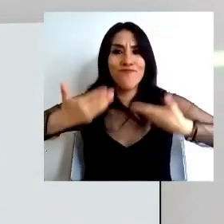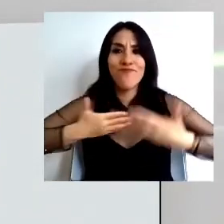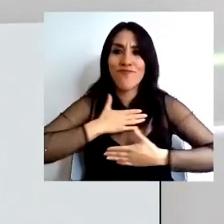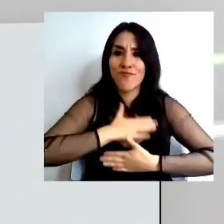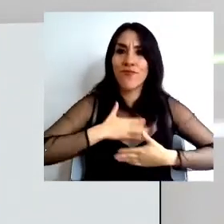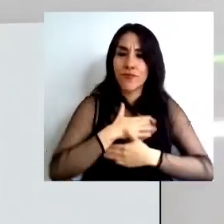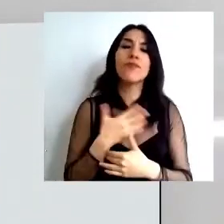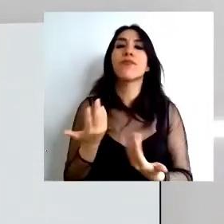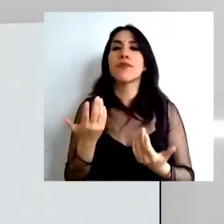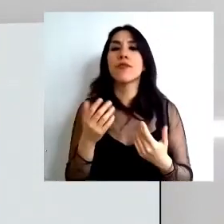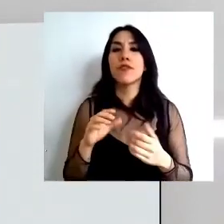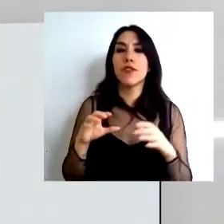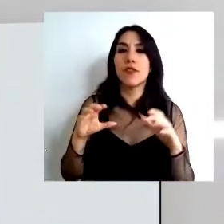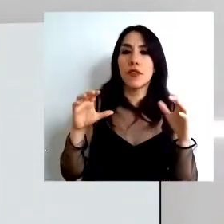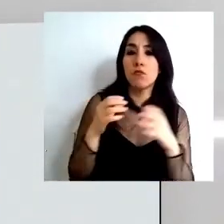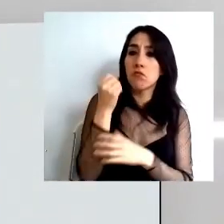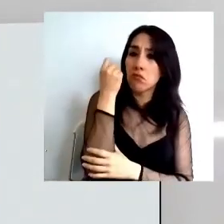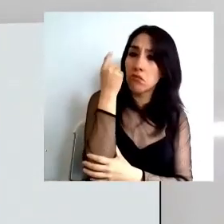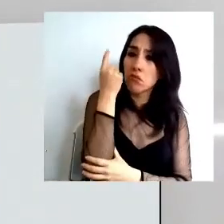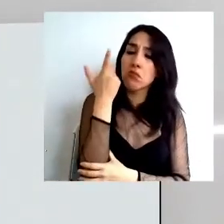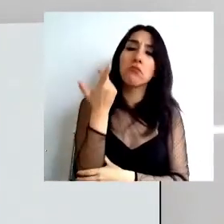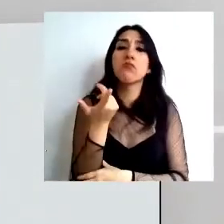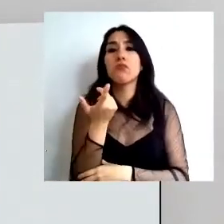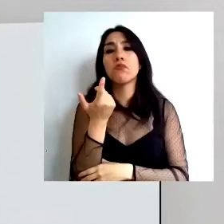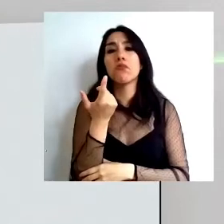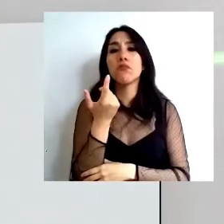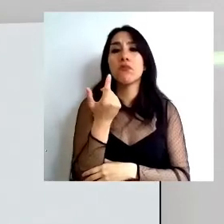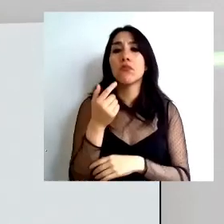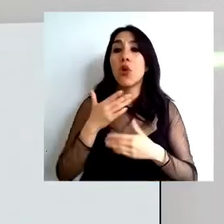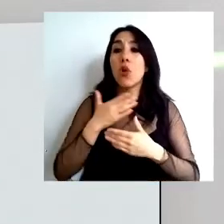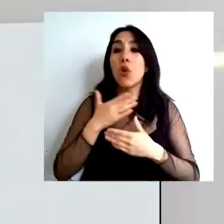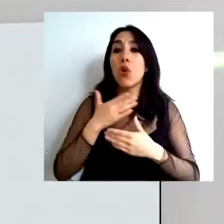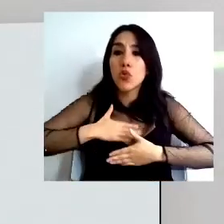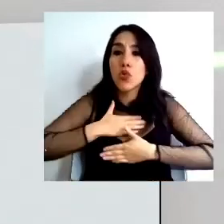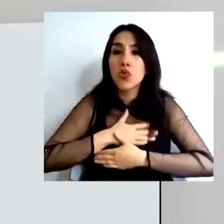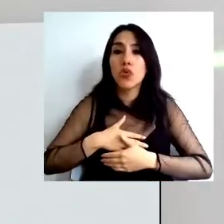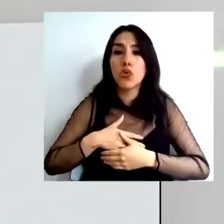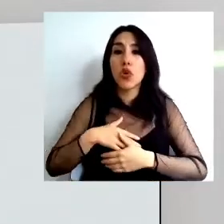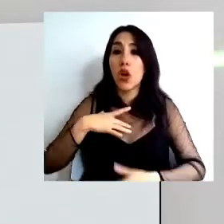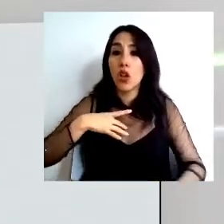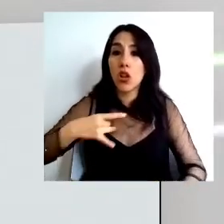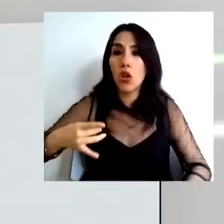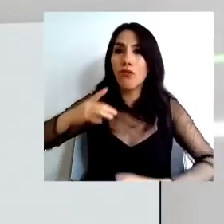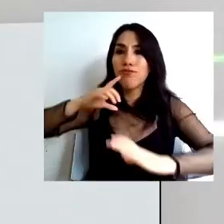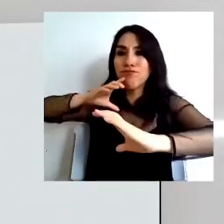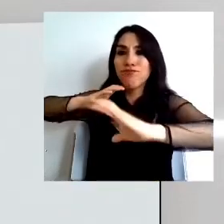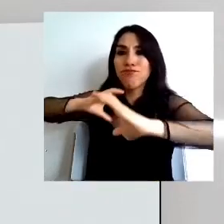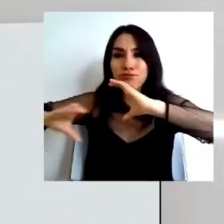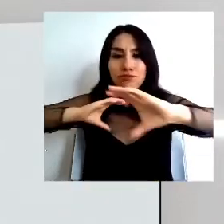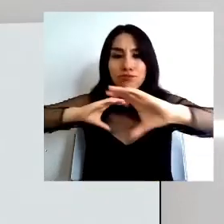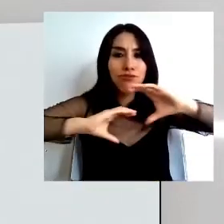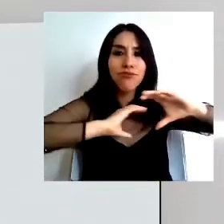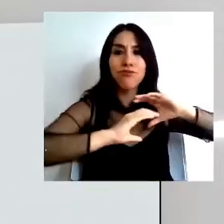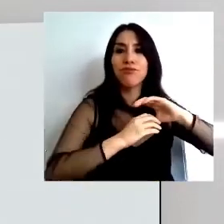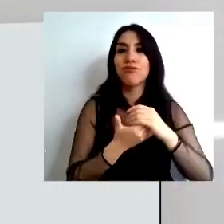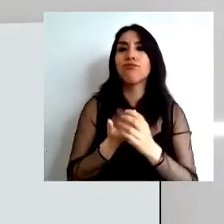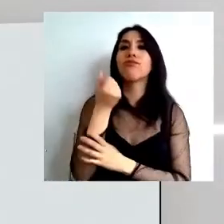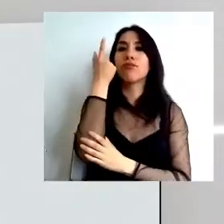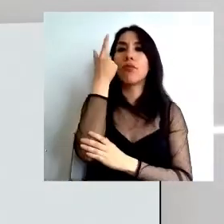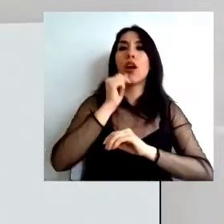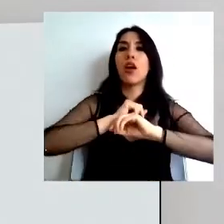communicate comprehensible. So this is the impact which we want to gather with our